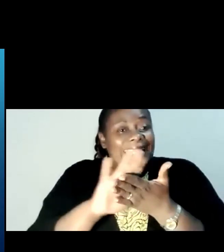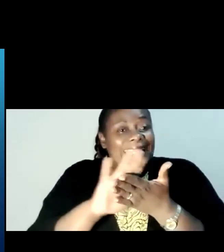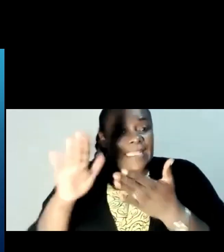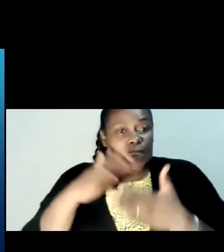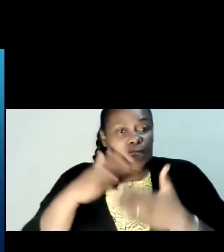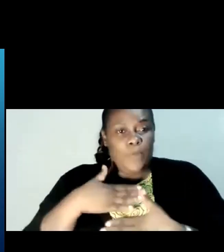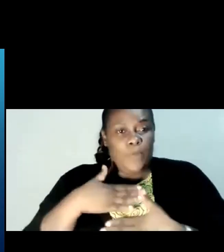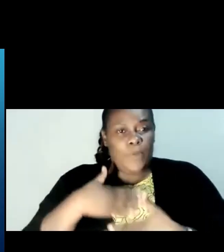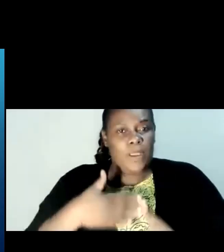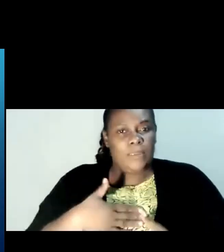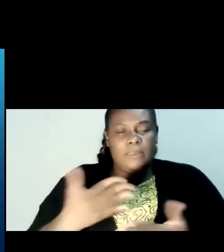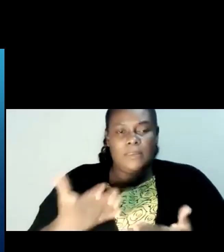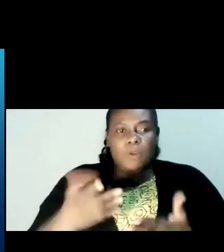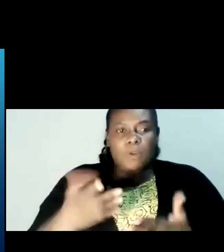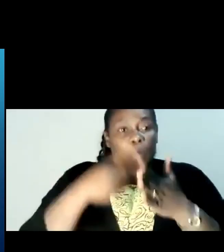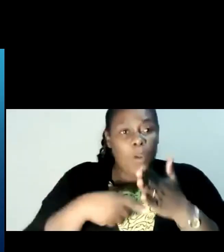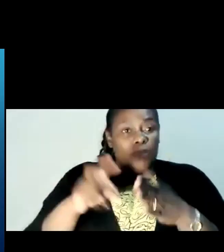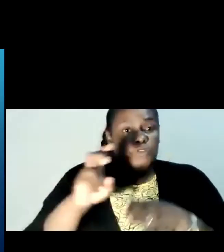recommend